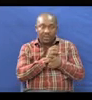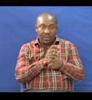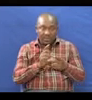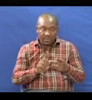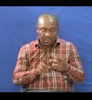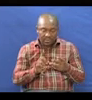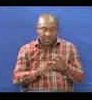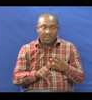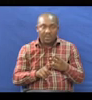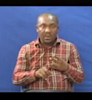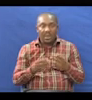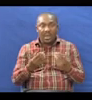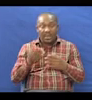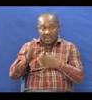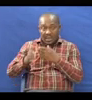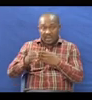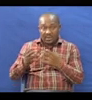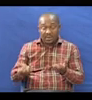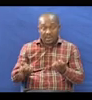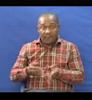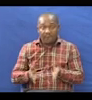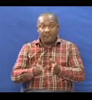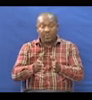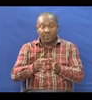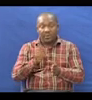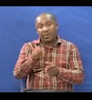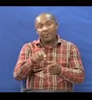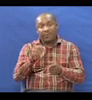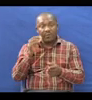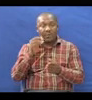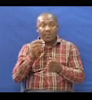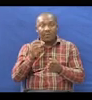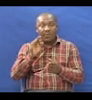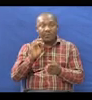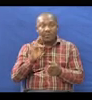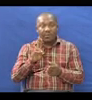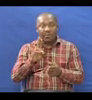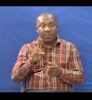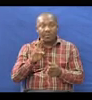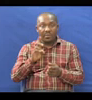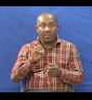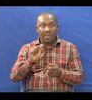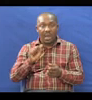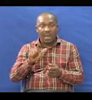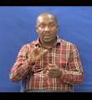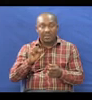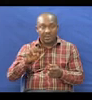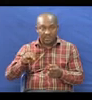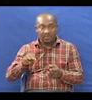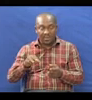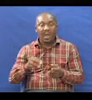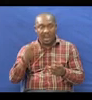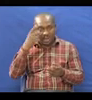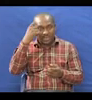feudalism, and the last forms of feudalism. It is my hope that you